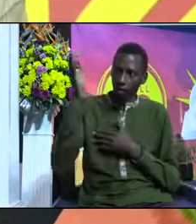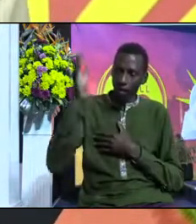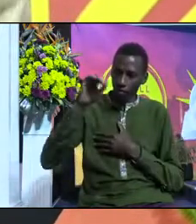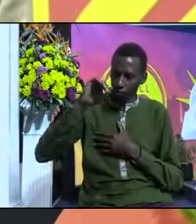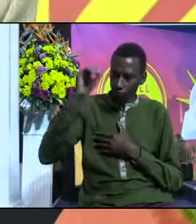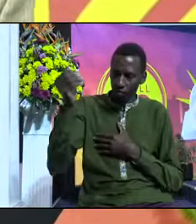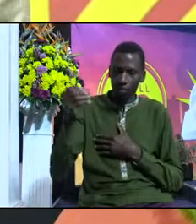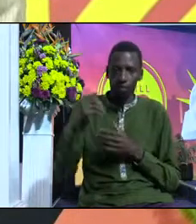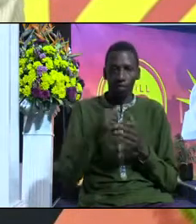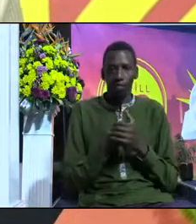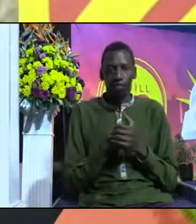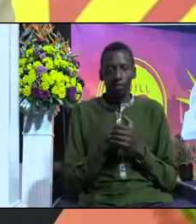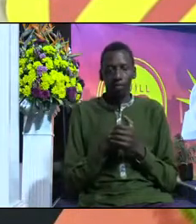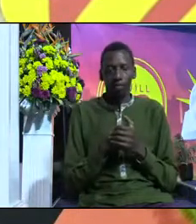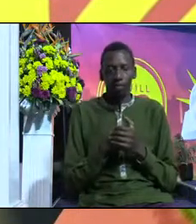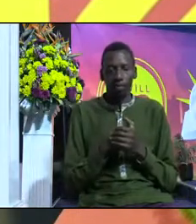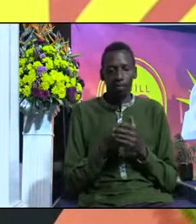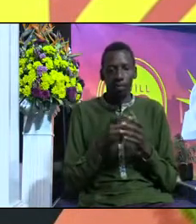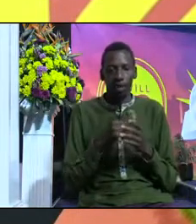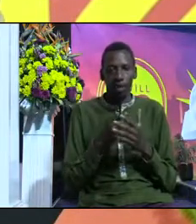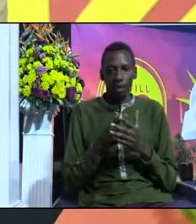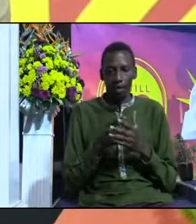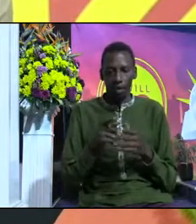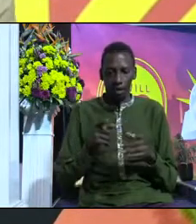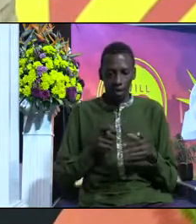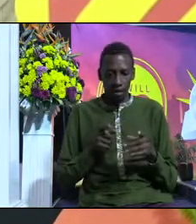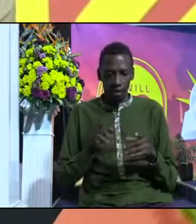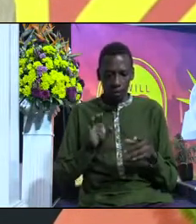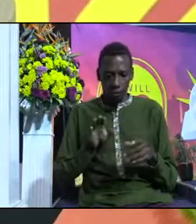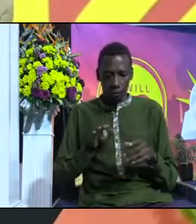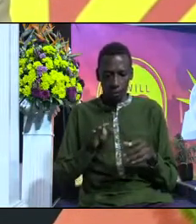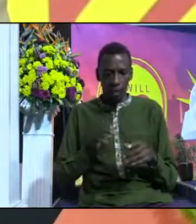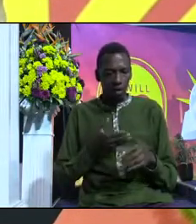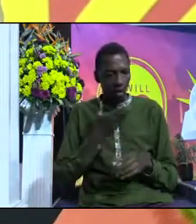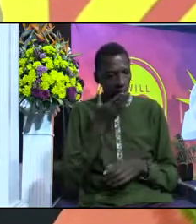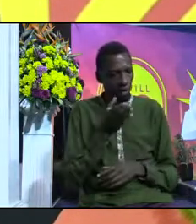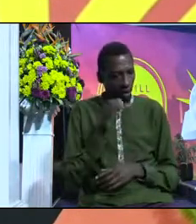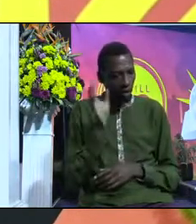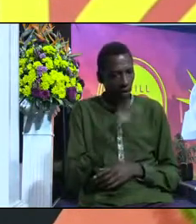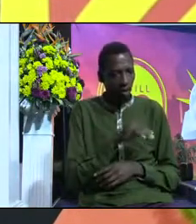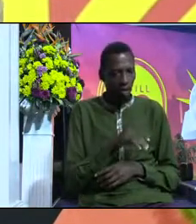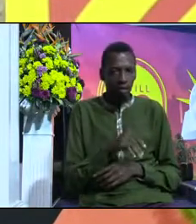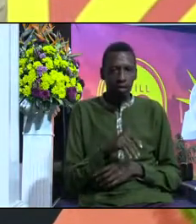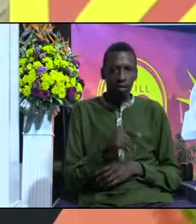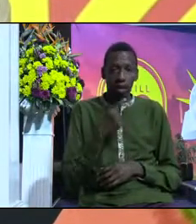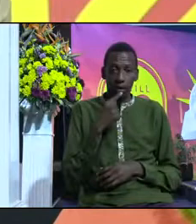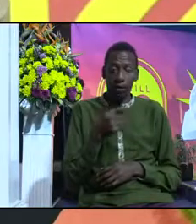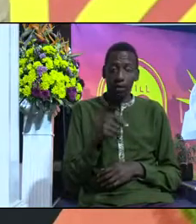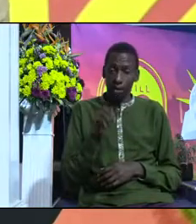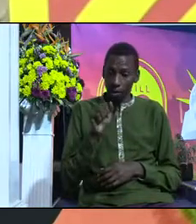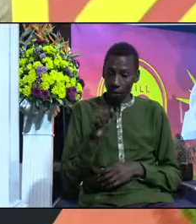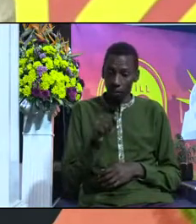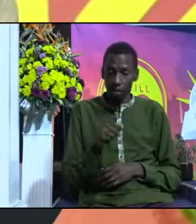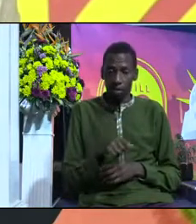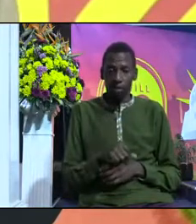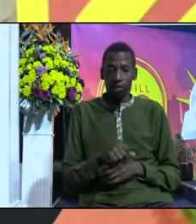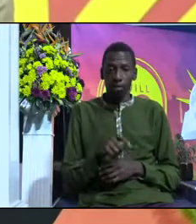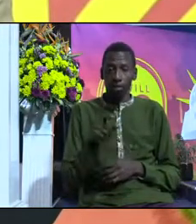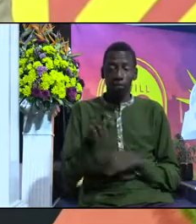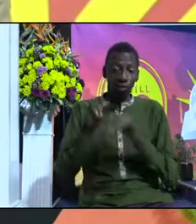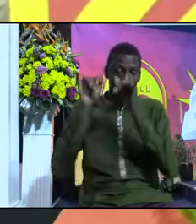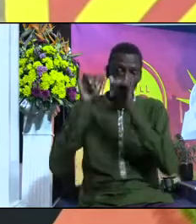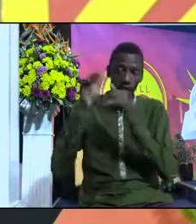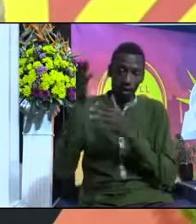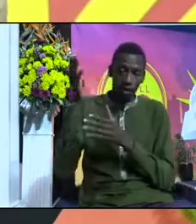hill, who will? Then the sister fires back. Yeah, well, you make sure you stay out there with your